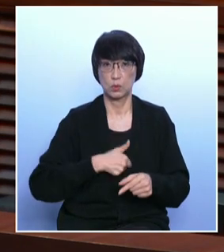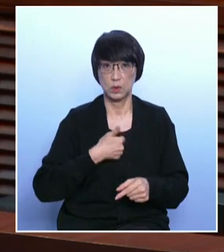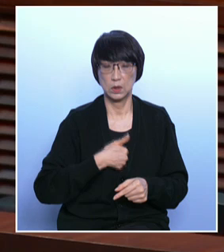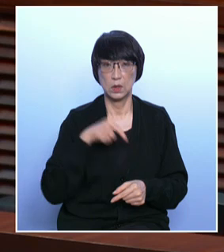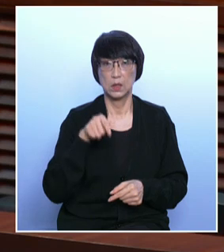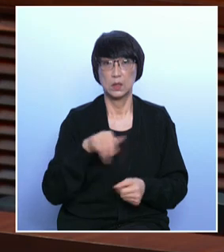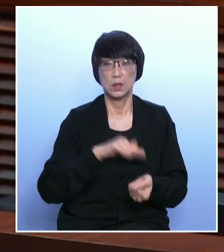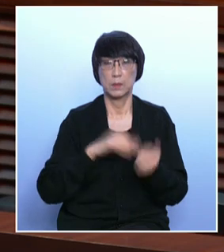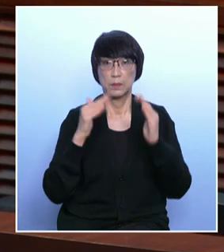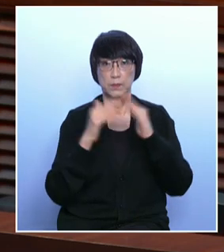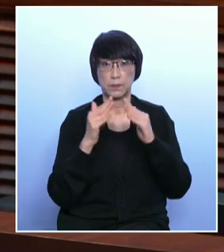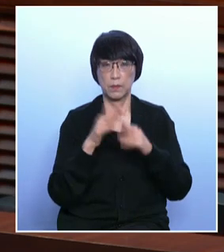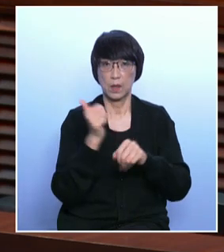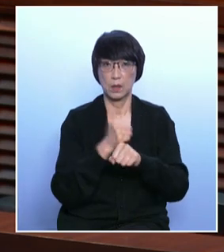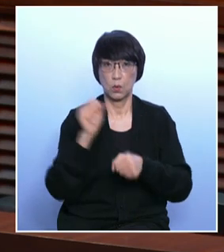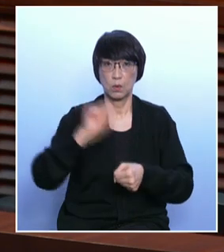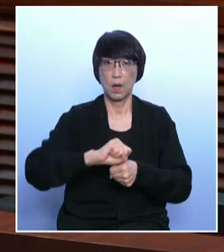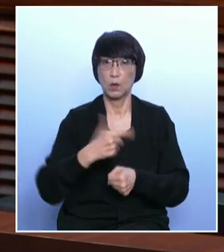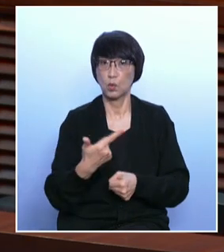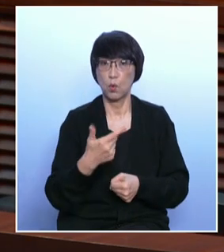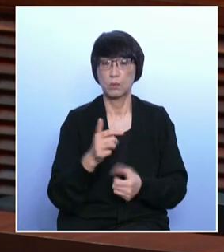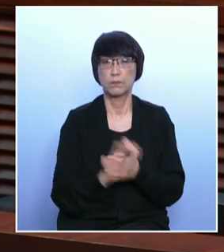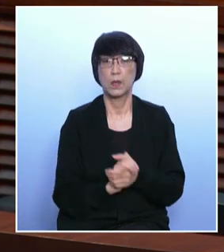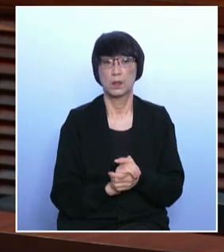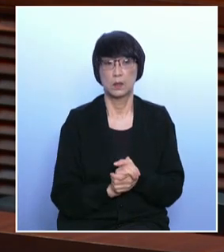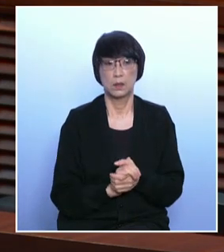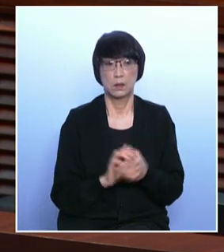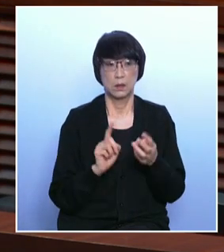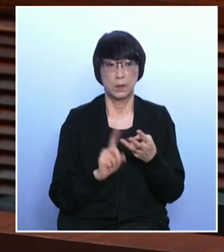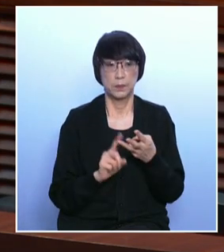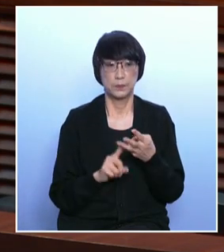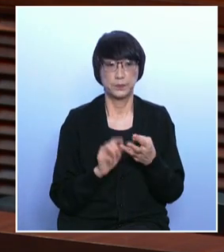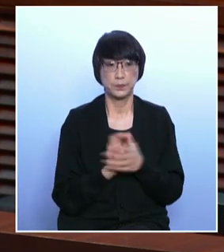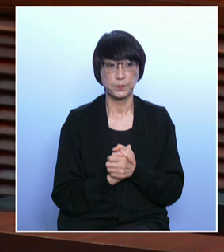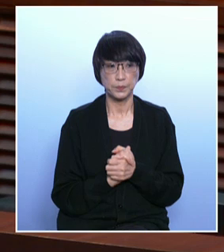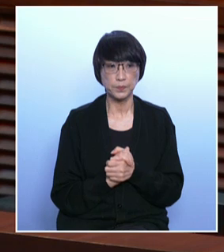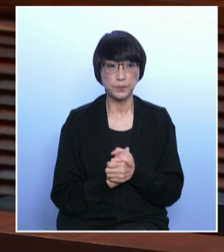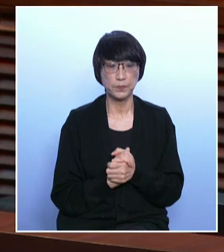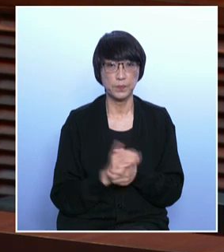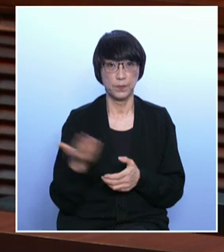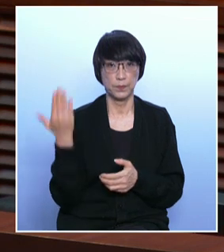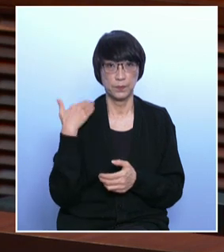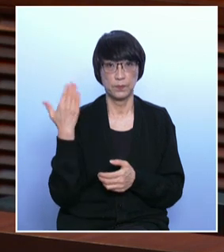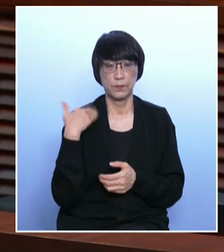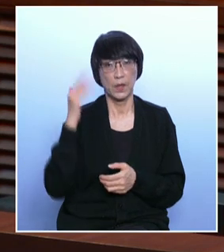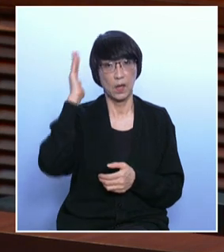they cost $120. So is it possible that there will be price changes in this